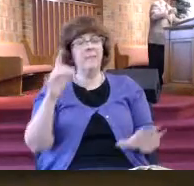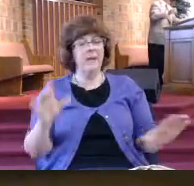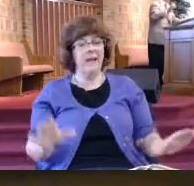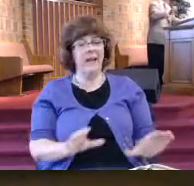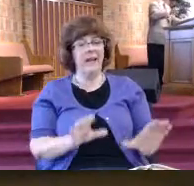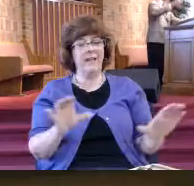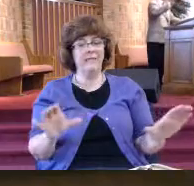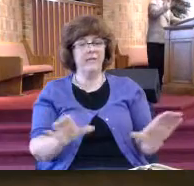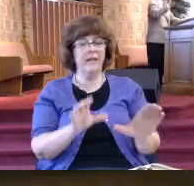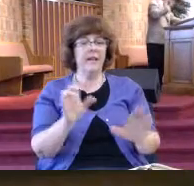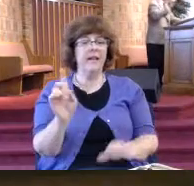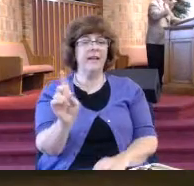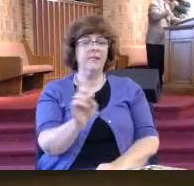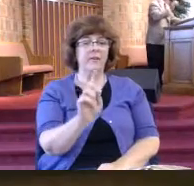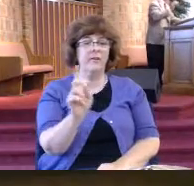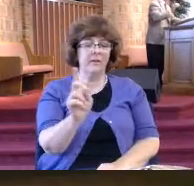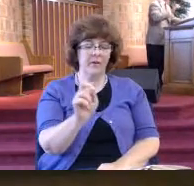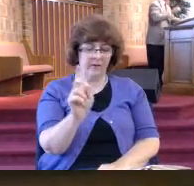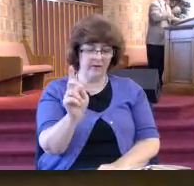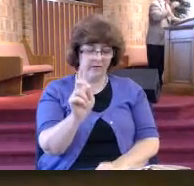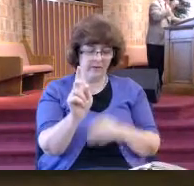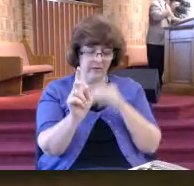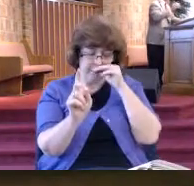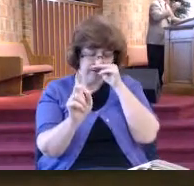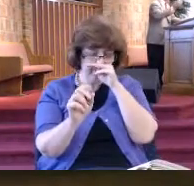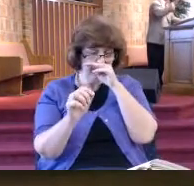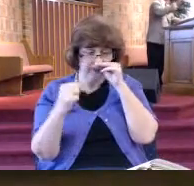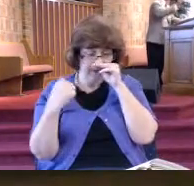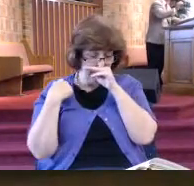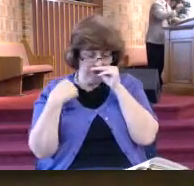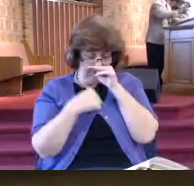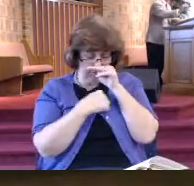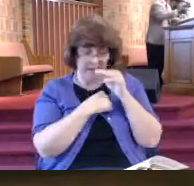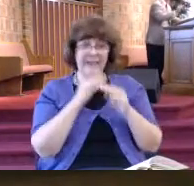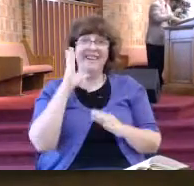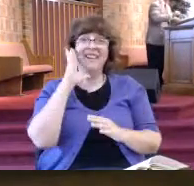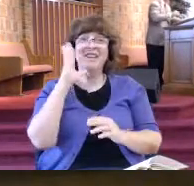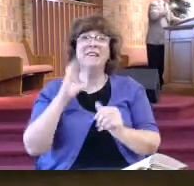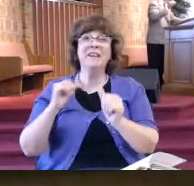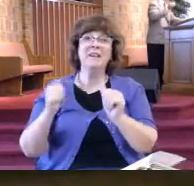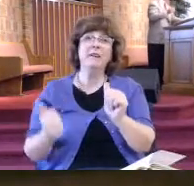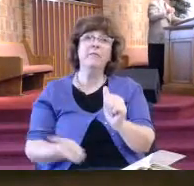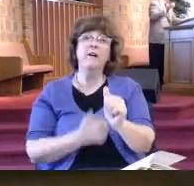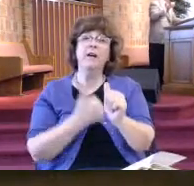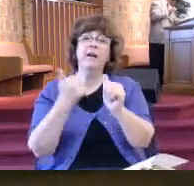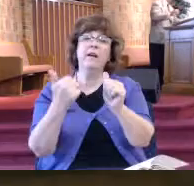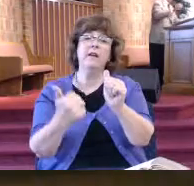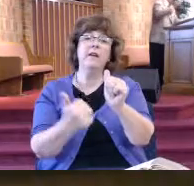We will.